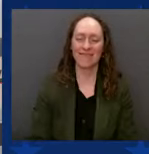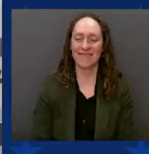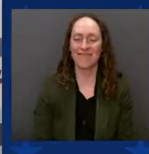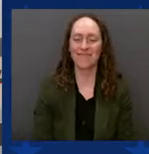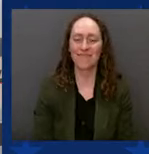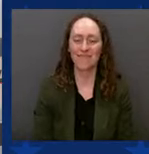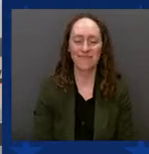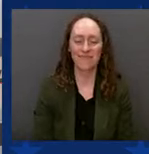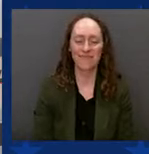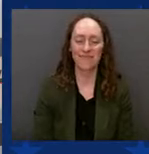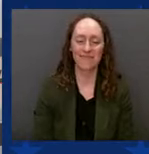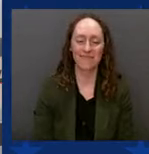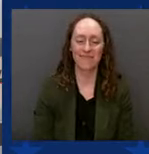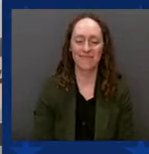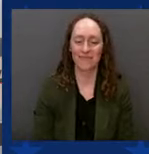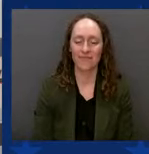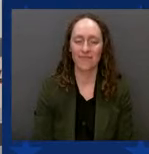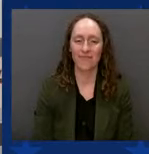Well, you know,